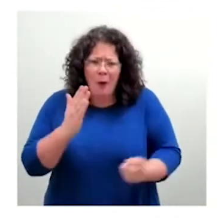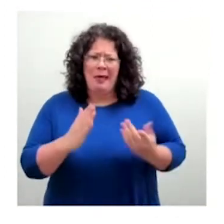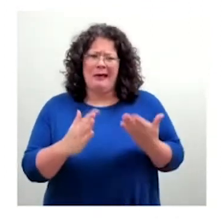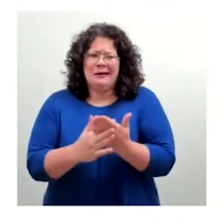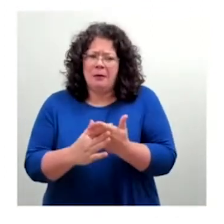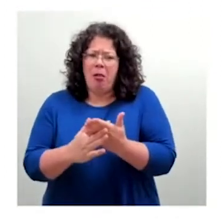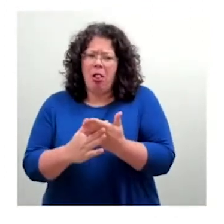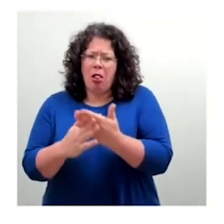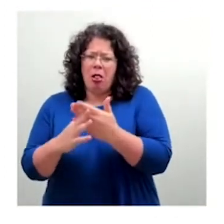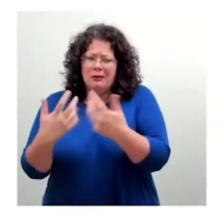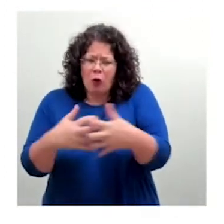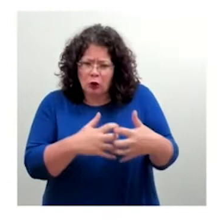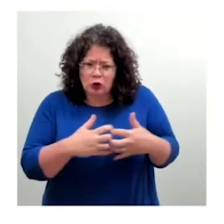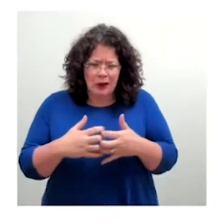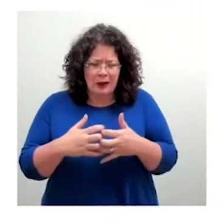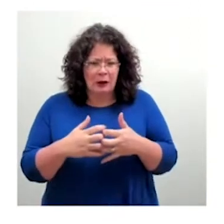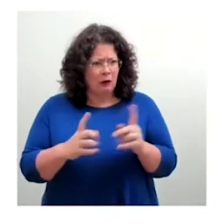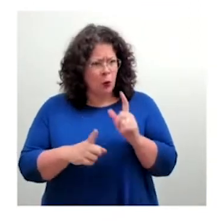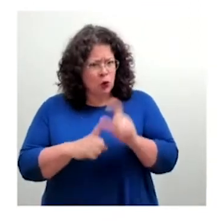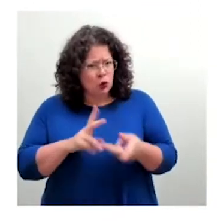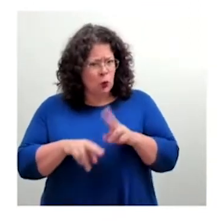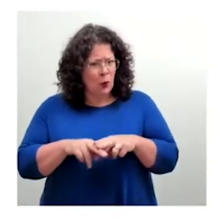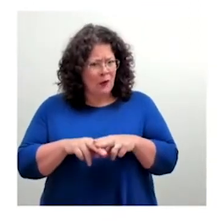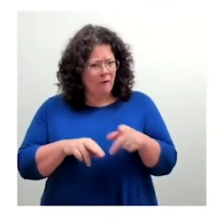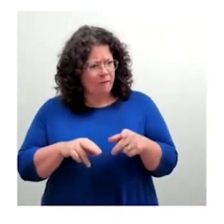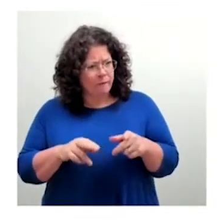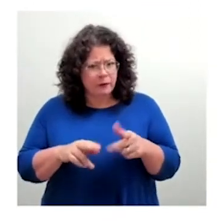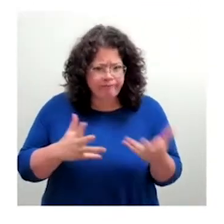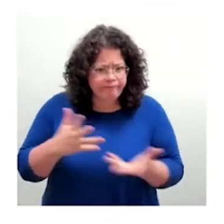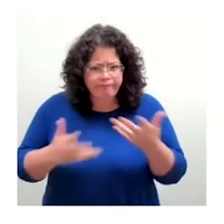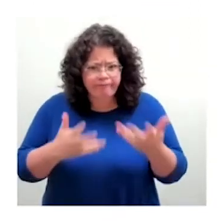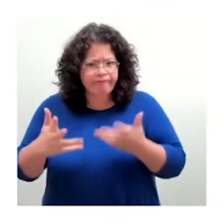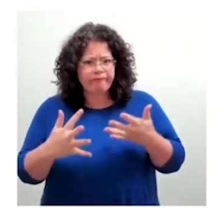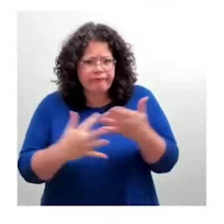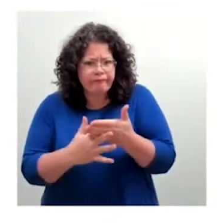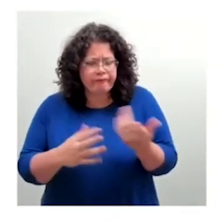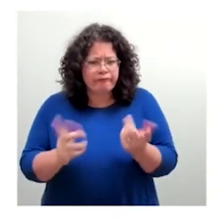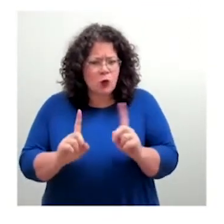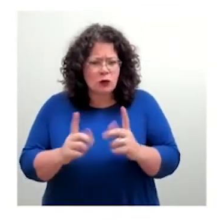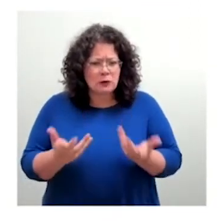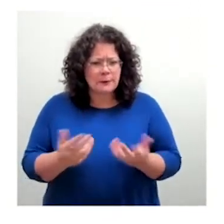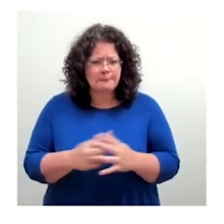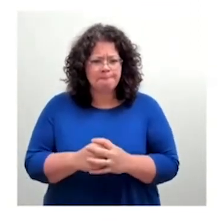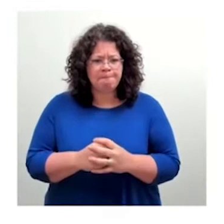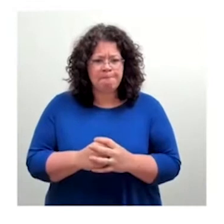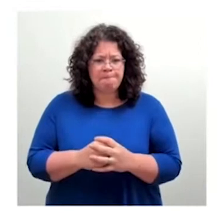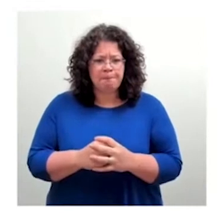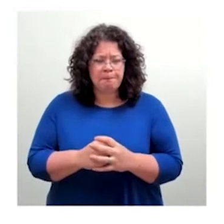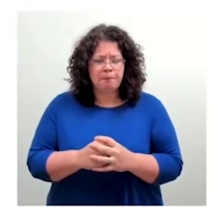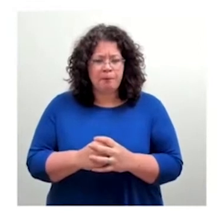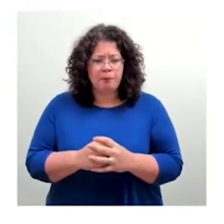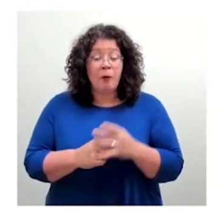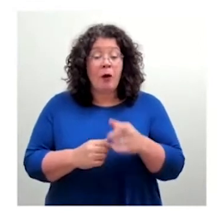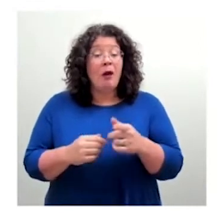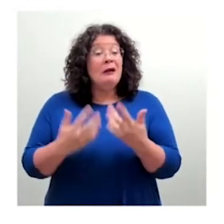Cities employ a lot of people, including a lot of people with disabilities. And so it's really important that that those internal and external technology deployments